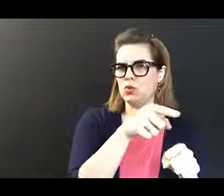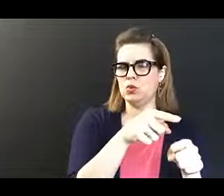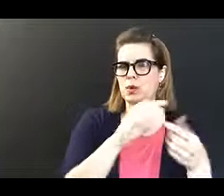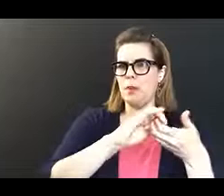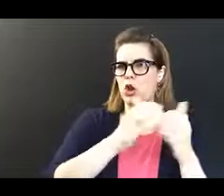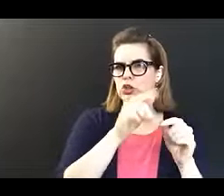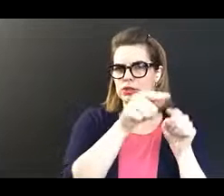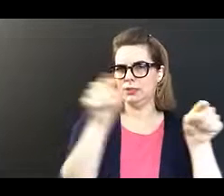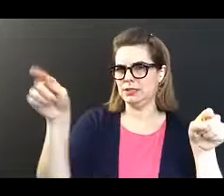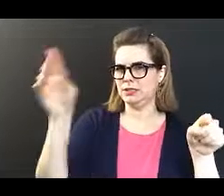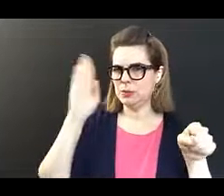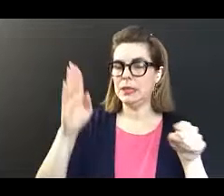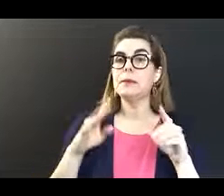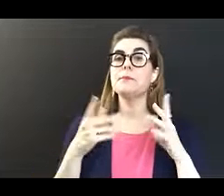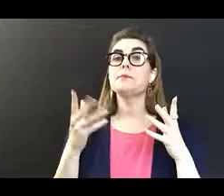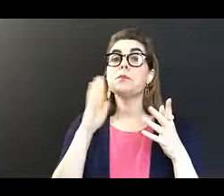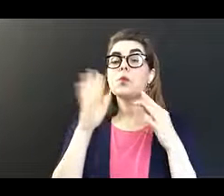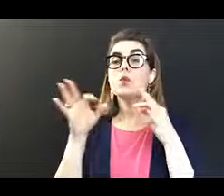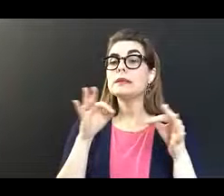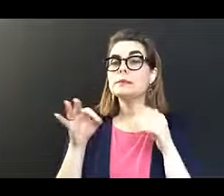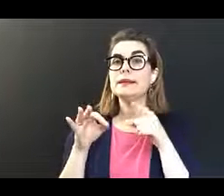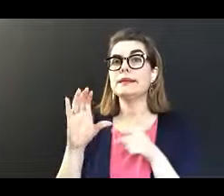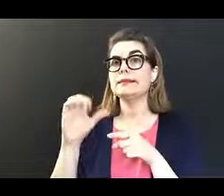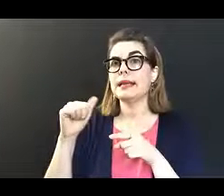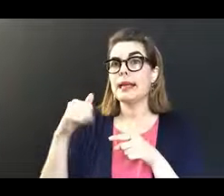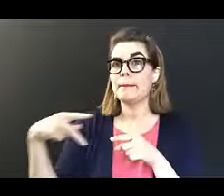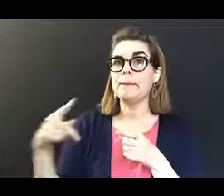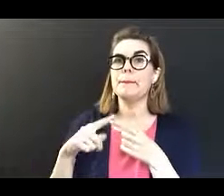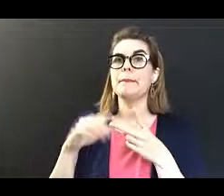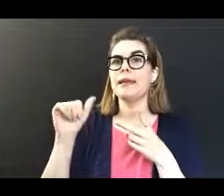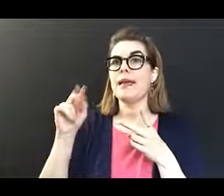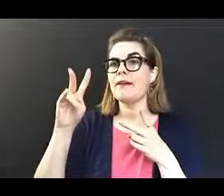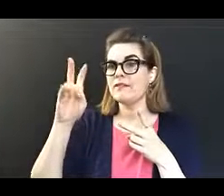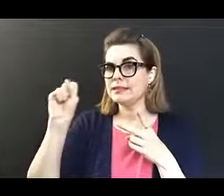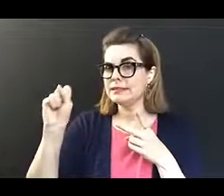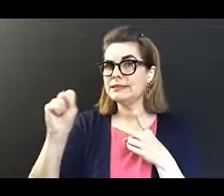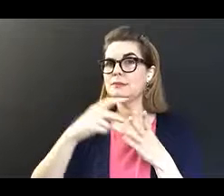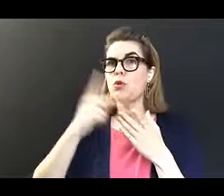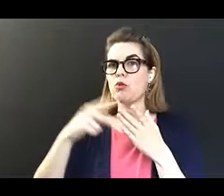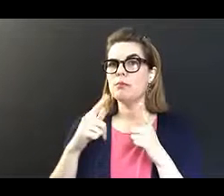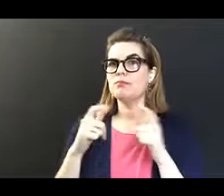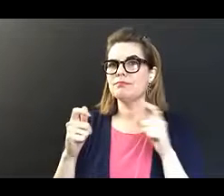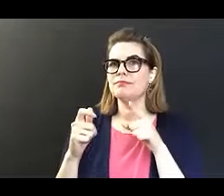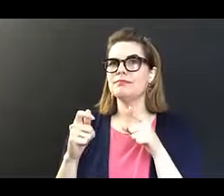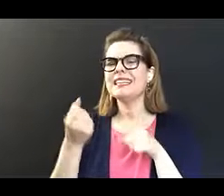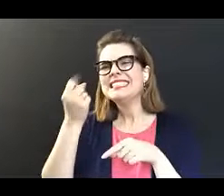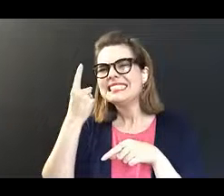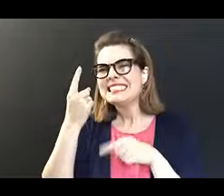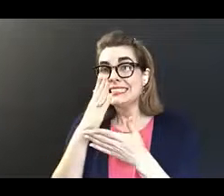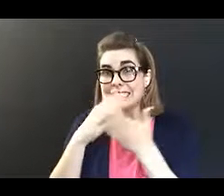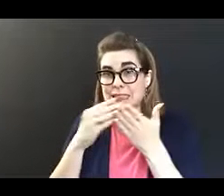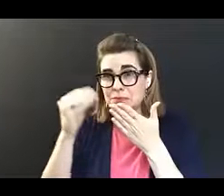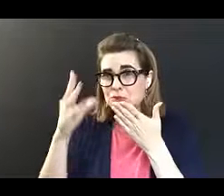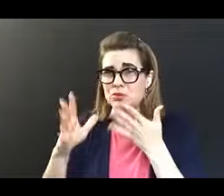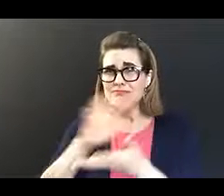over what is CCAP, Canvas, and some of our students have been very confused about Canvas, and we